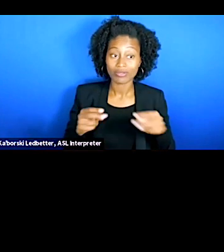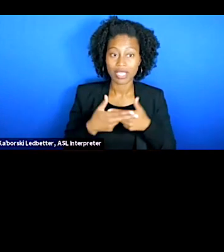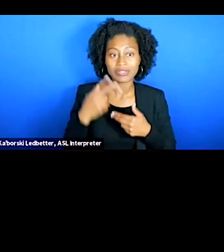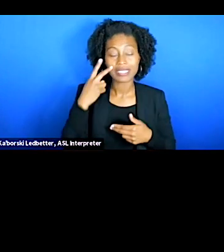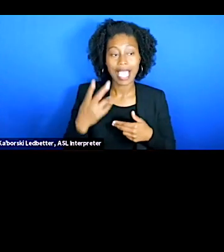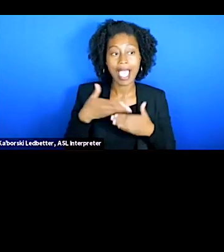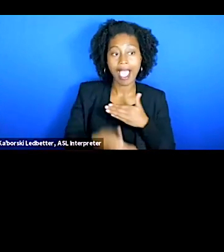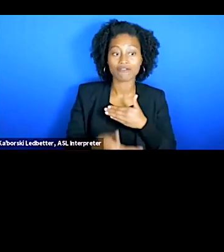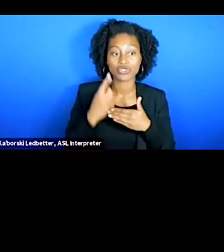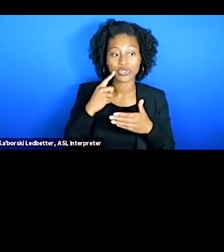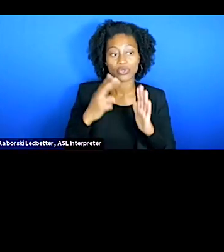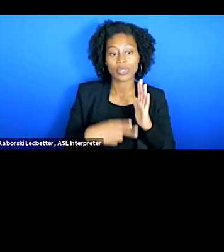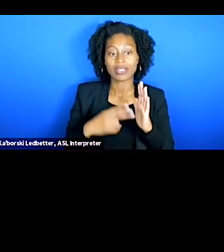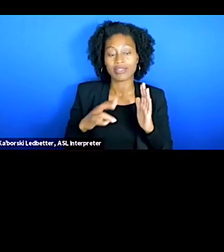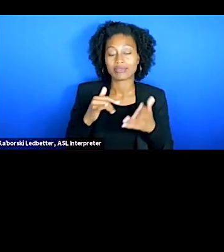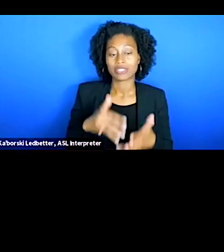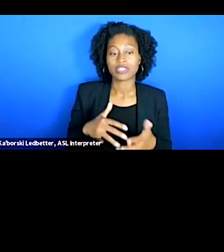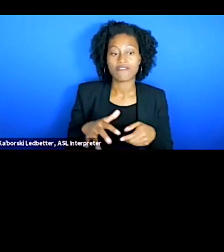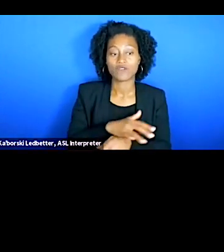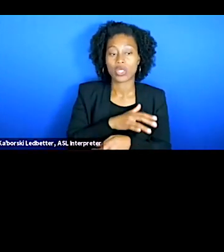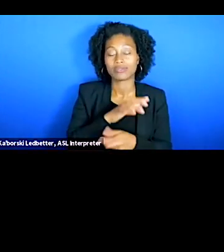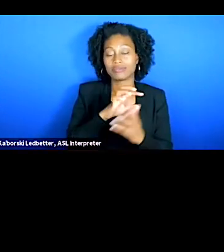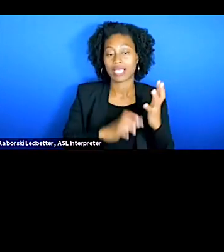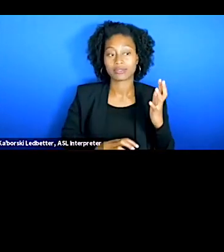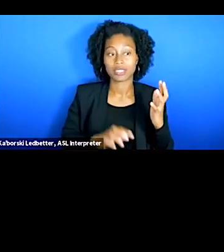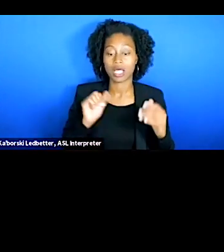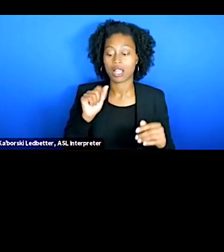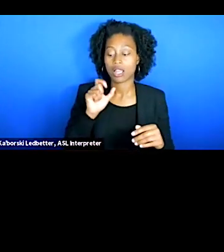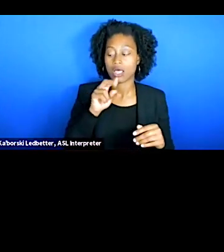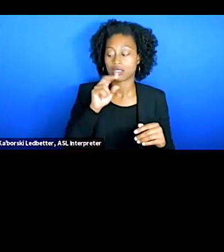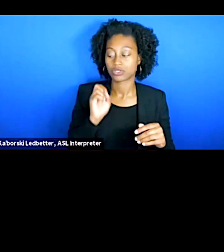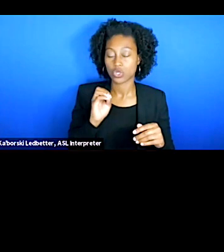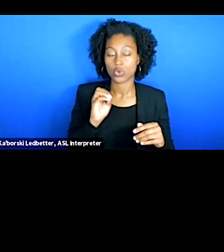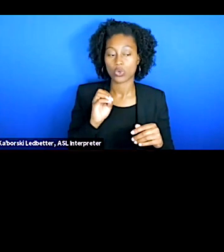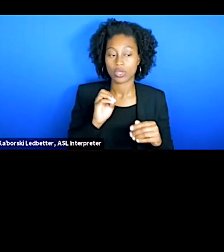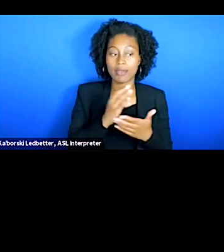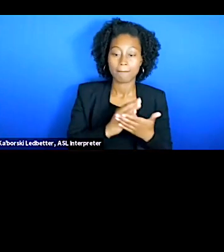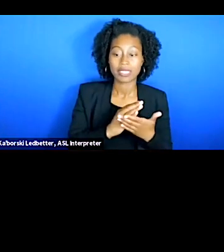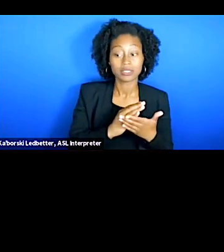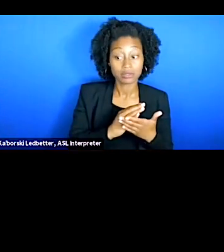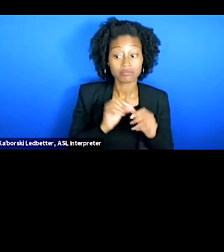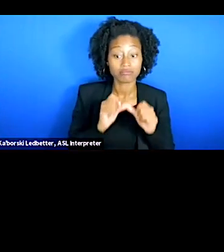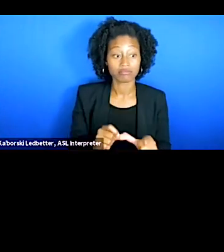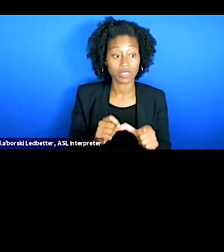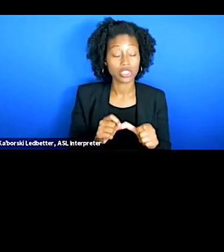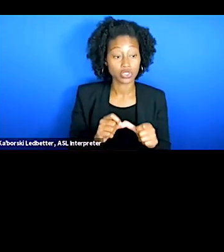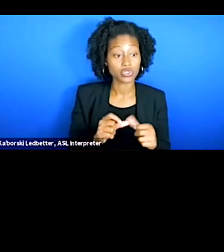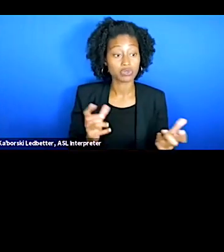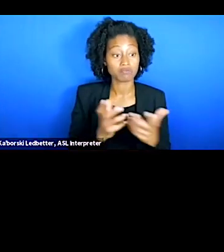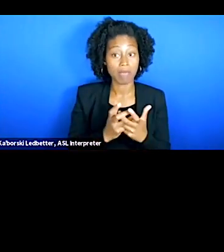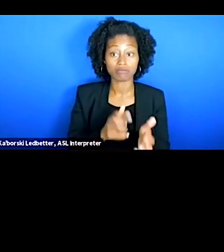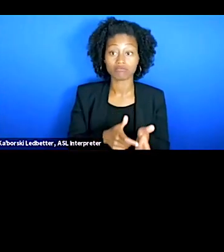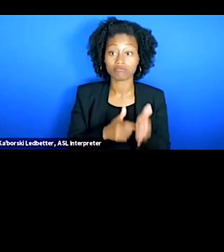text, Alonso's piece continues to fulfill all the filter 2 criteria. So you keep it for